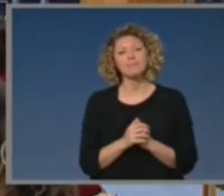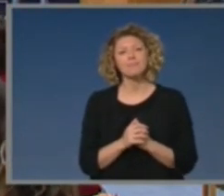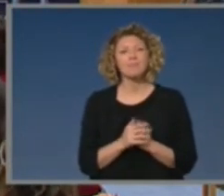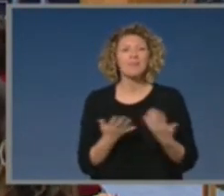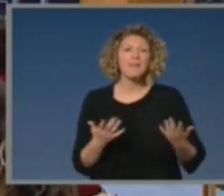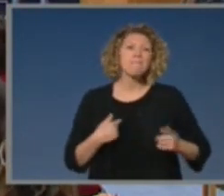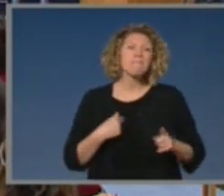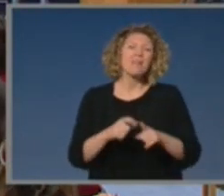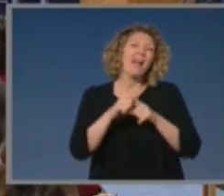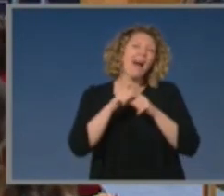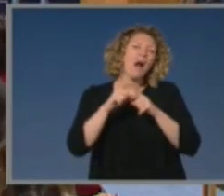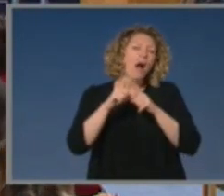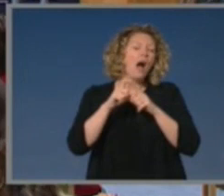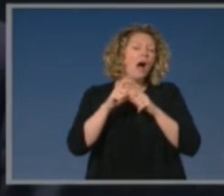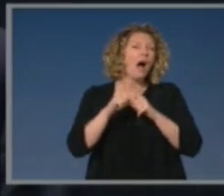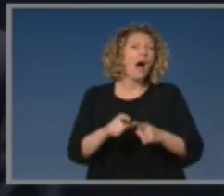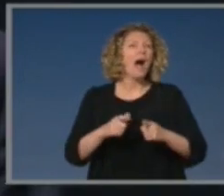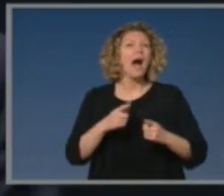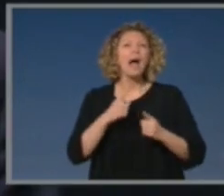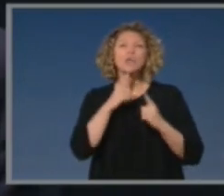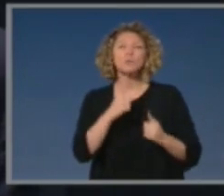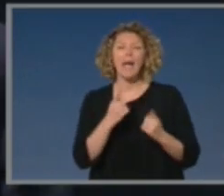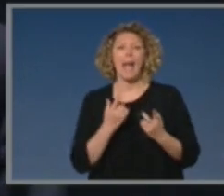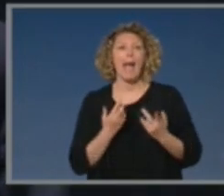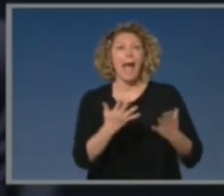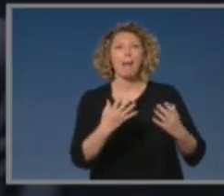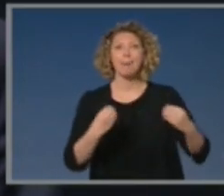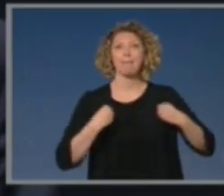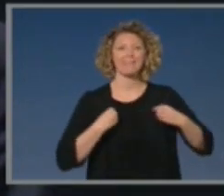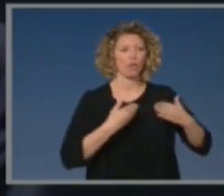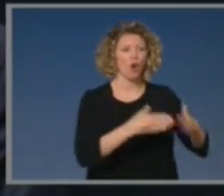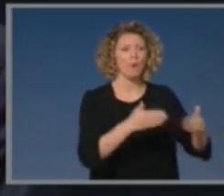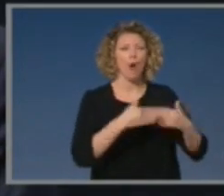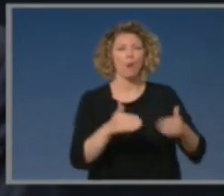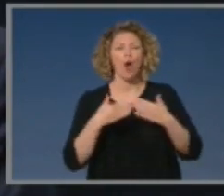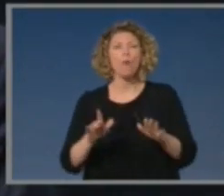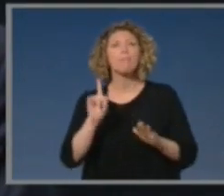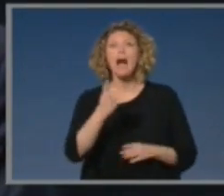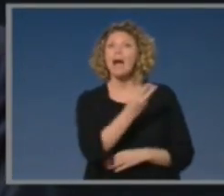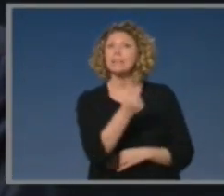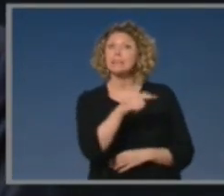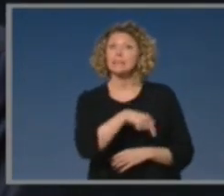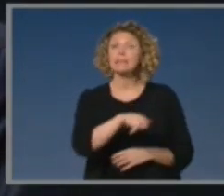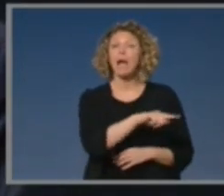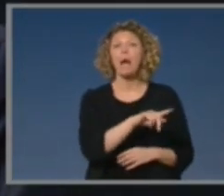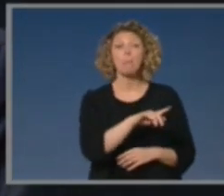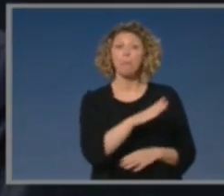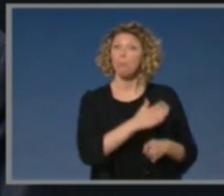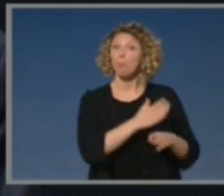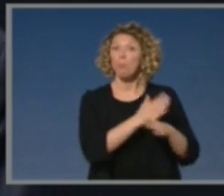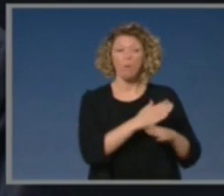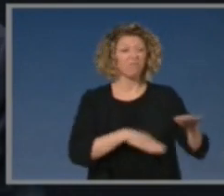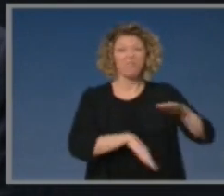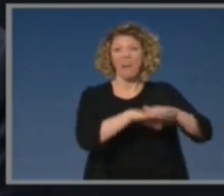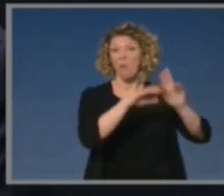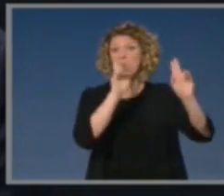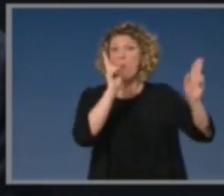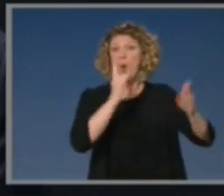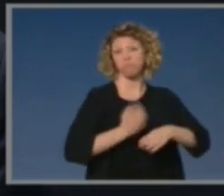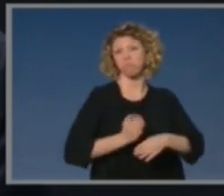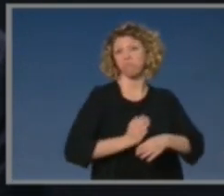tell exactly how many in each category, but we've got a number of businesses that are working either at full capacity. For example,